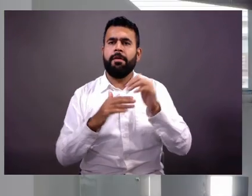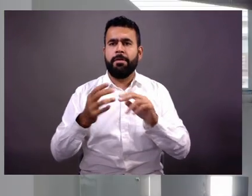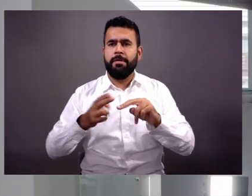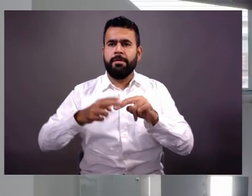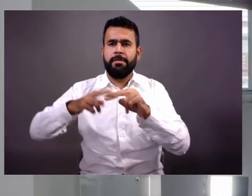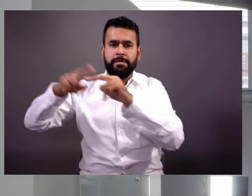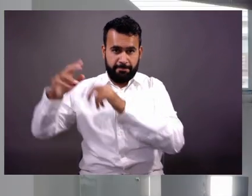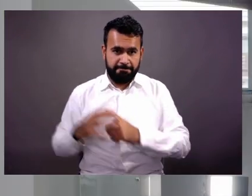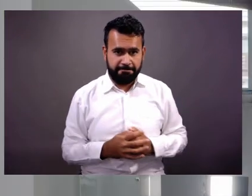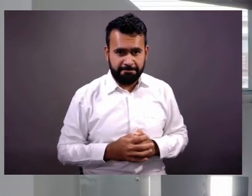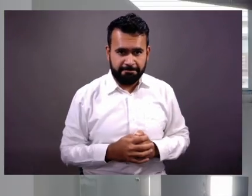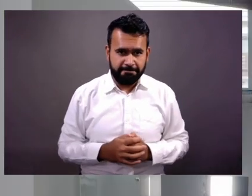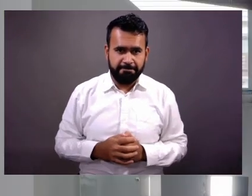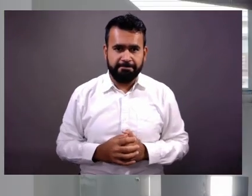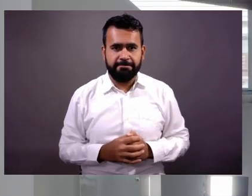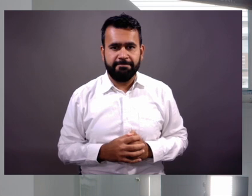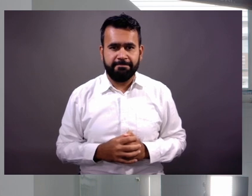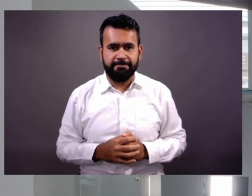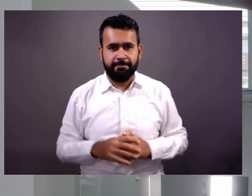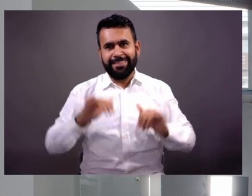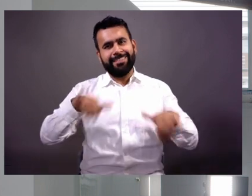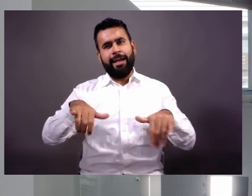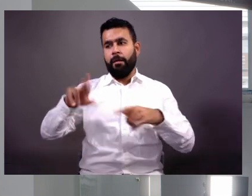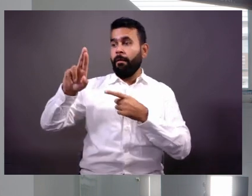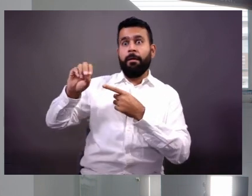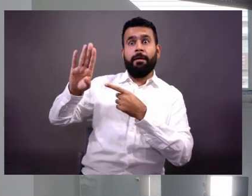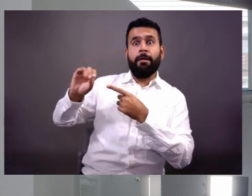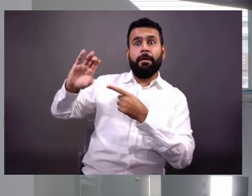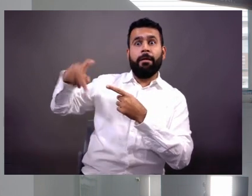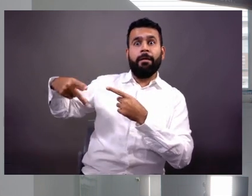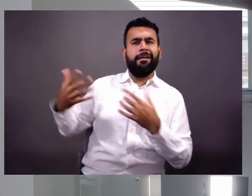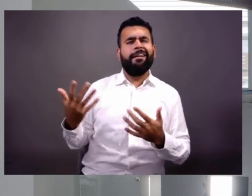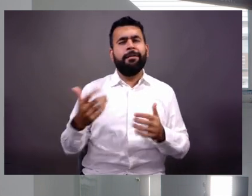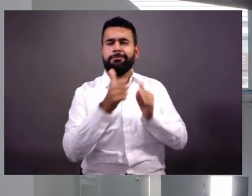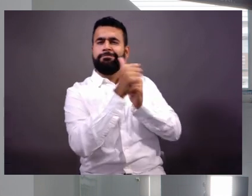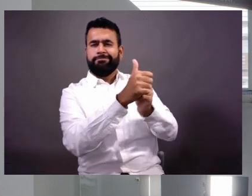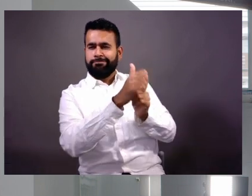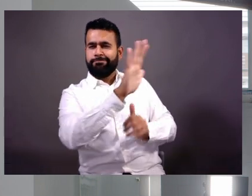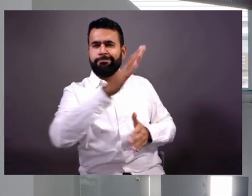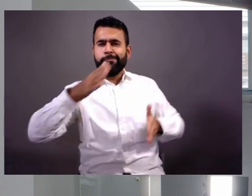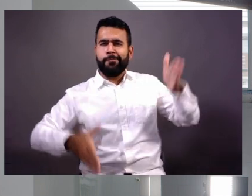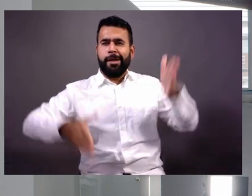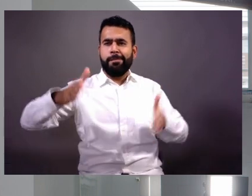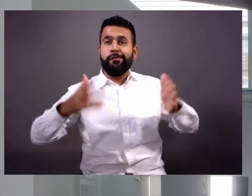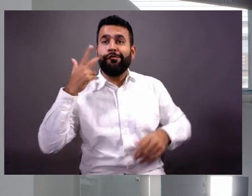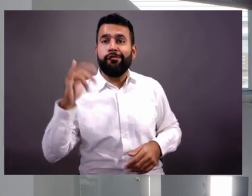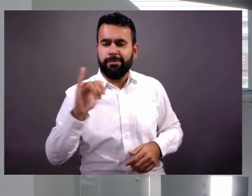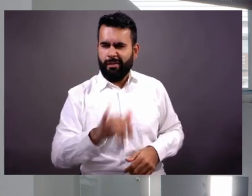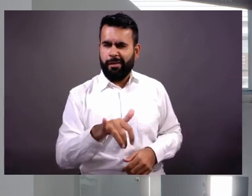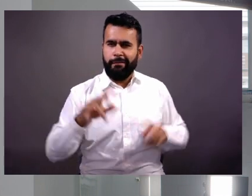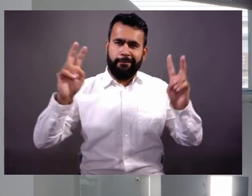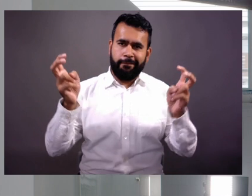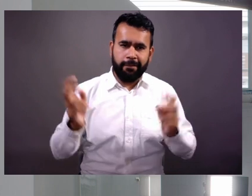sometimes make it a little bit more of a snake with your head, but what a RoboCop is meant to emulate is a little bit more of a robot. So